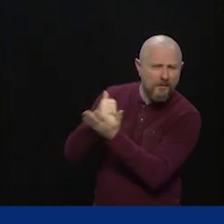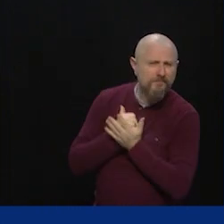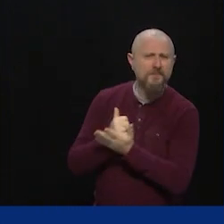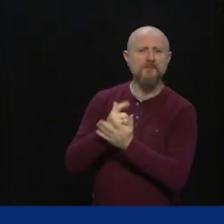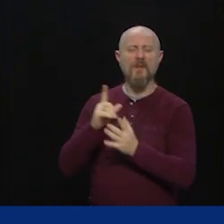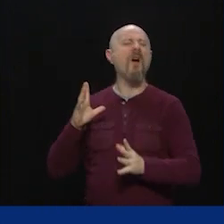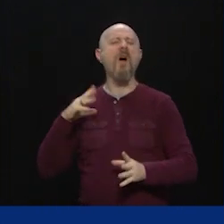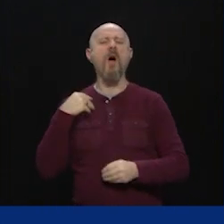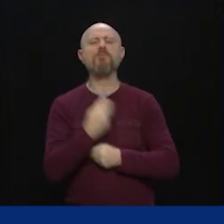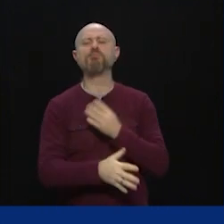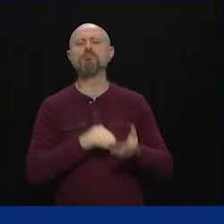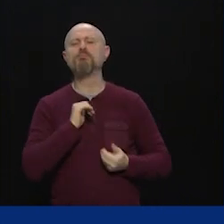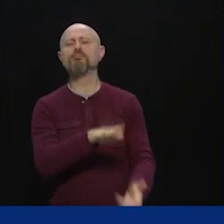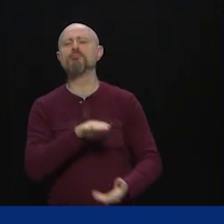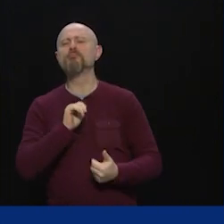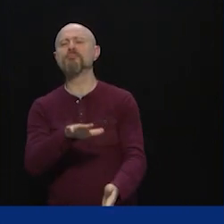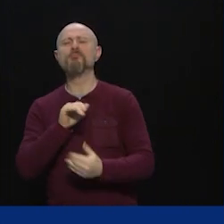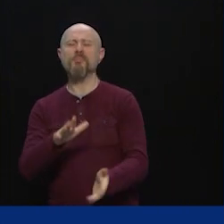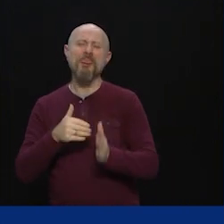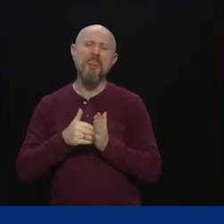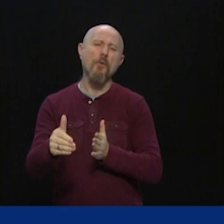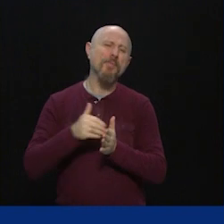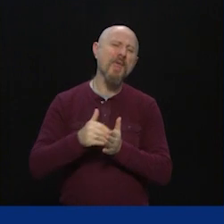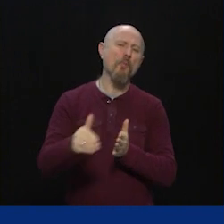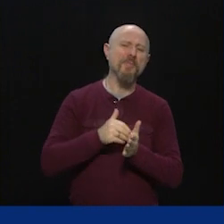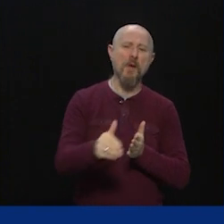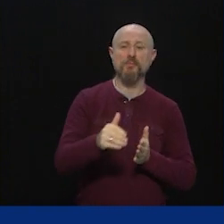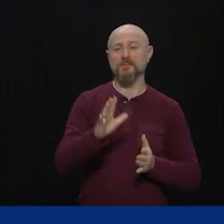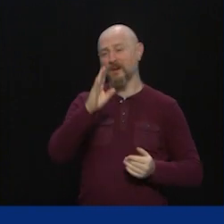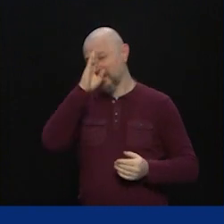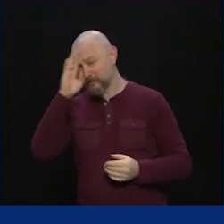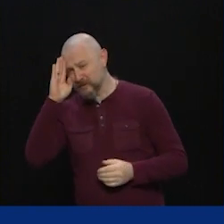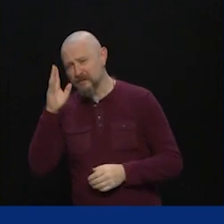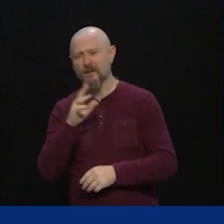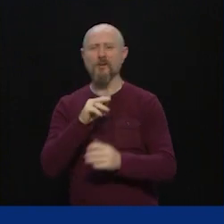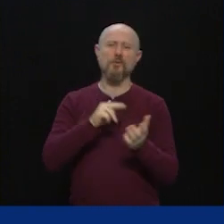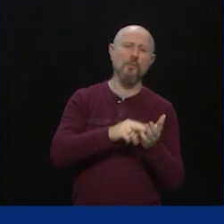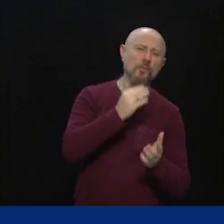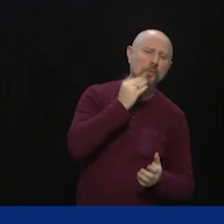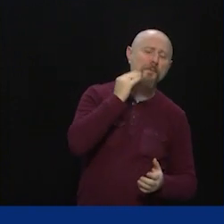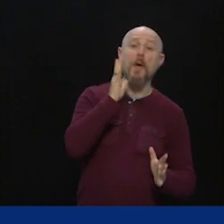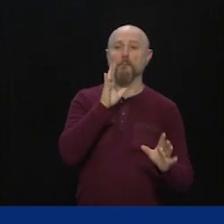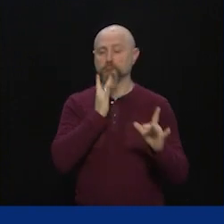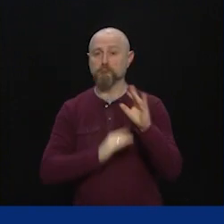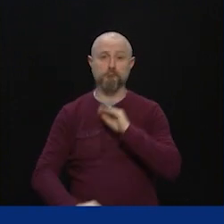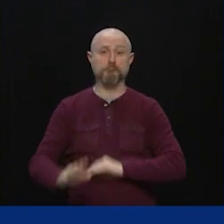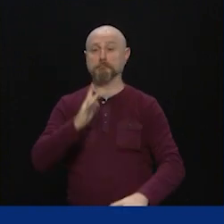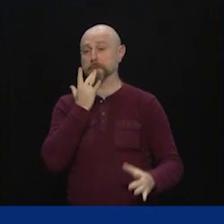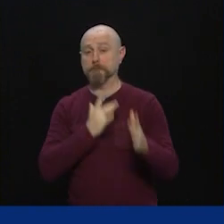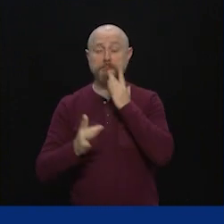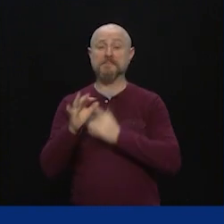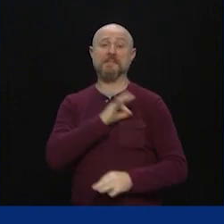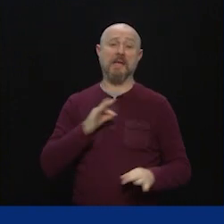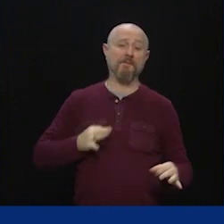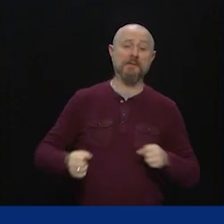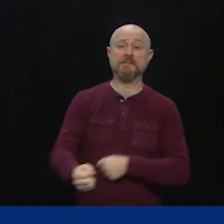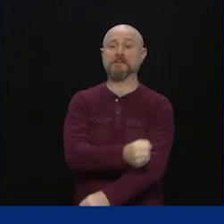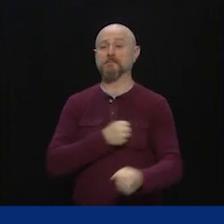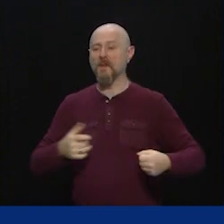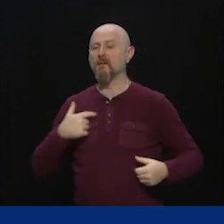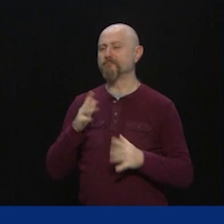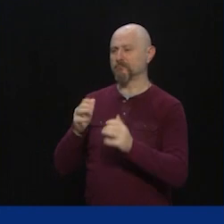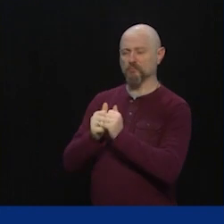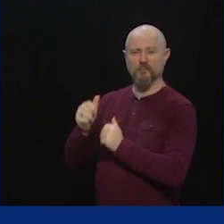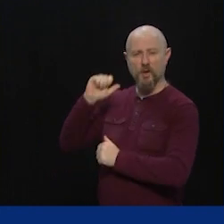again. When our hospital systems and nursing homes struggled with staffing to provide essential care, I had a conversation with Governor Hochul, and she delivered